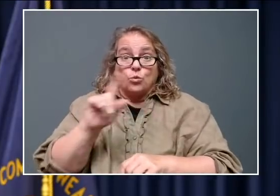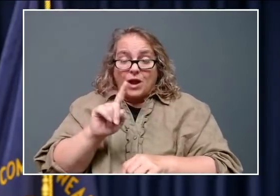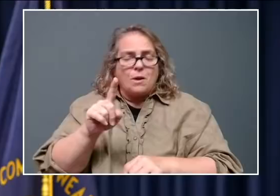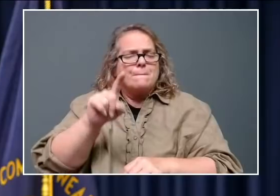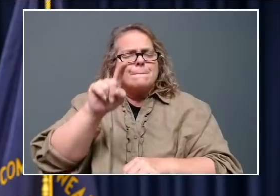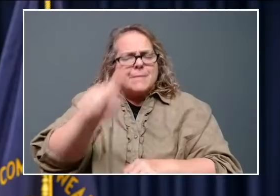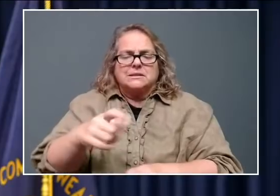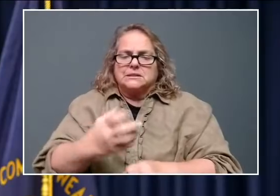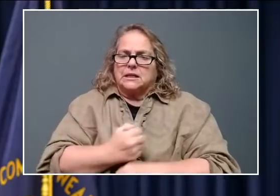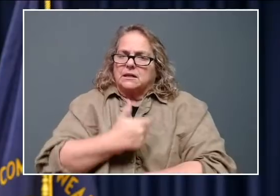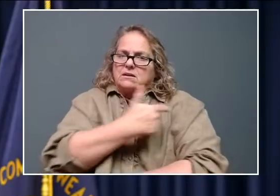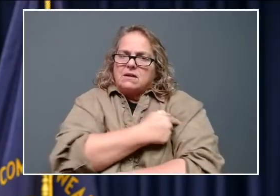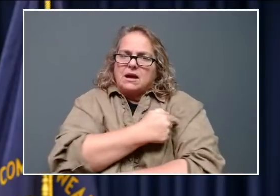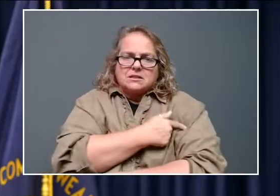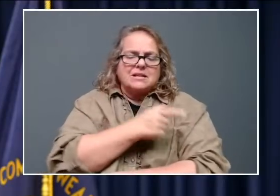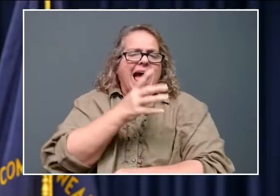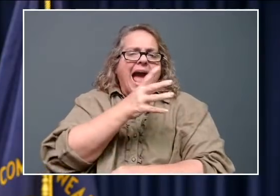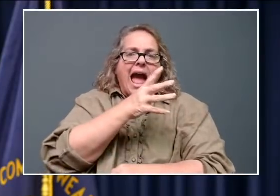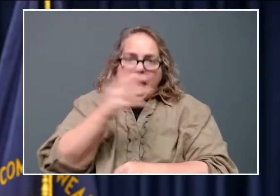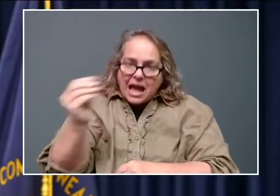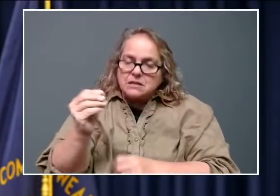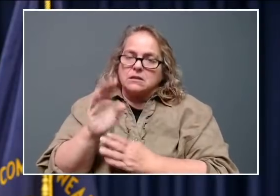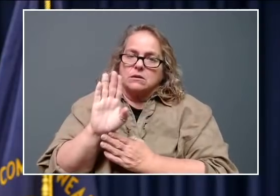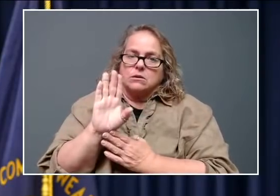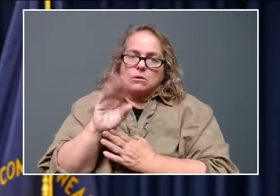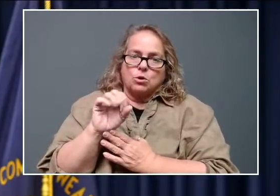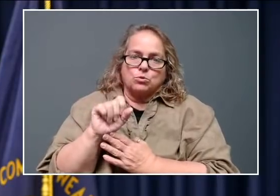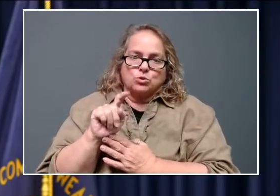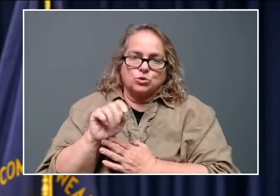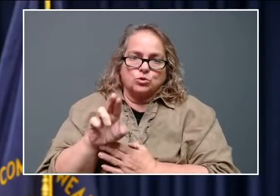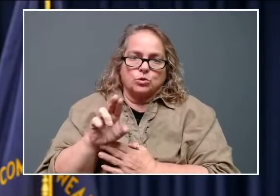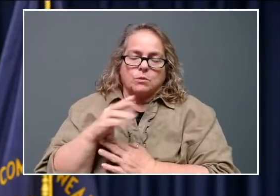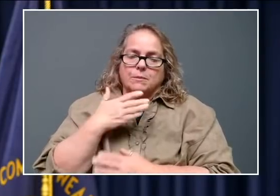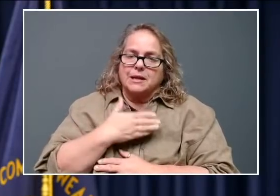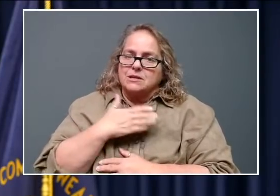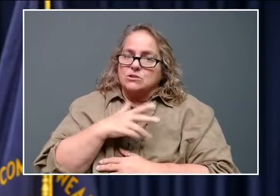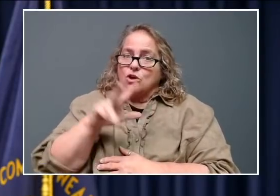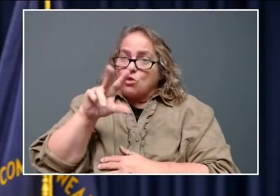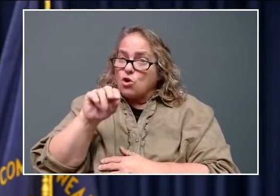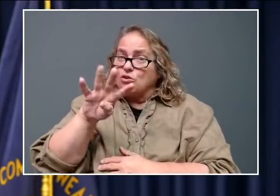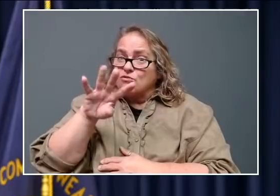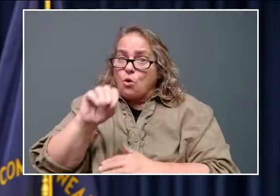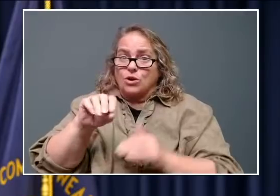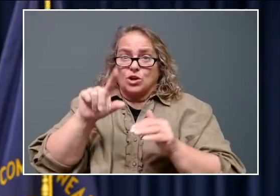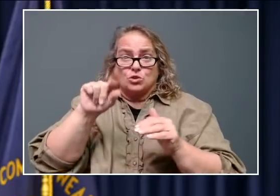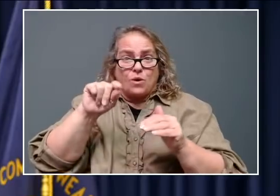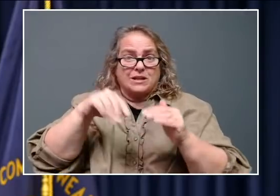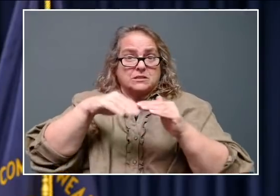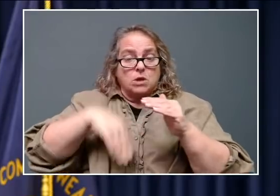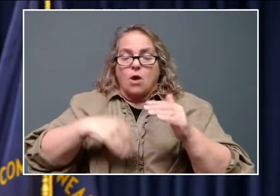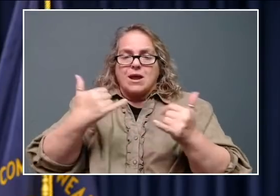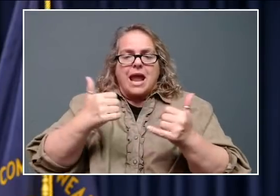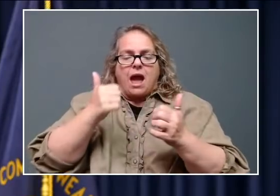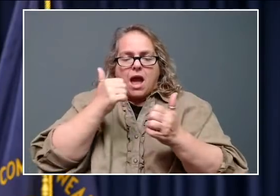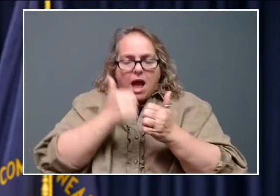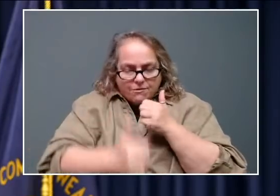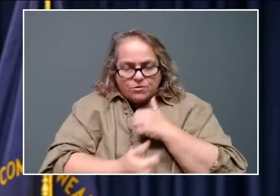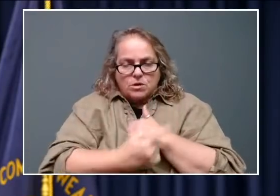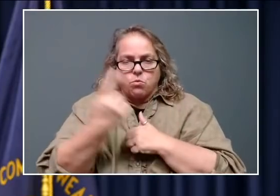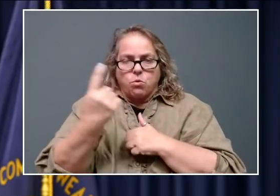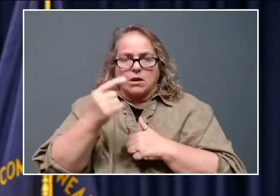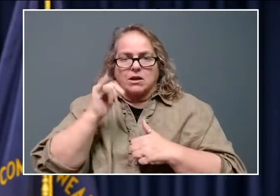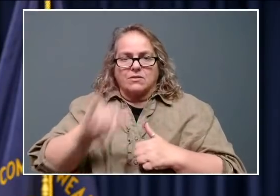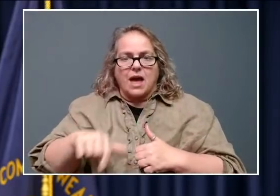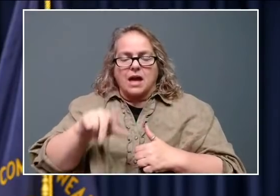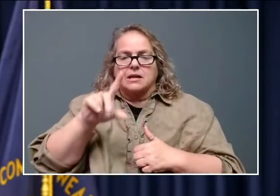in your 30s, your 40s, and for that matter, your 20s or below, it is now everybody that this virus comes for. We are